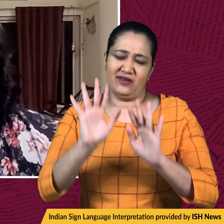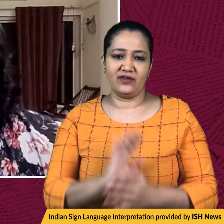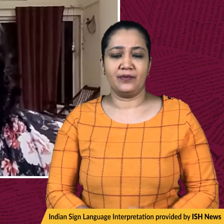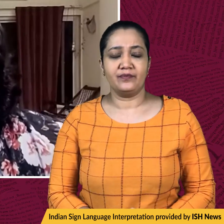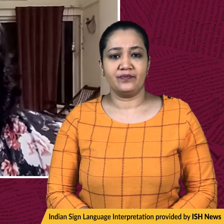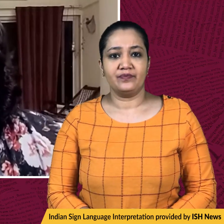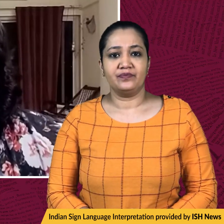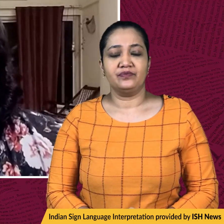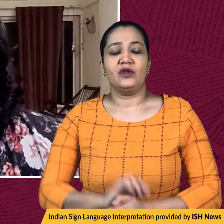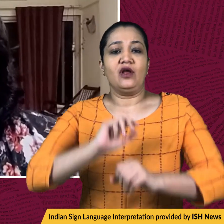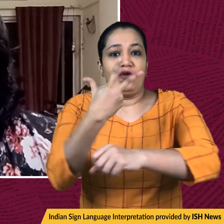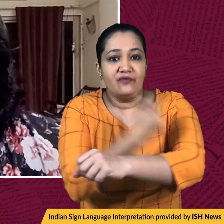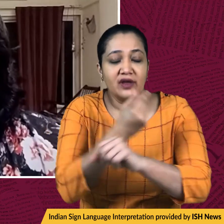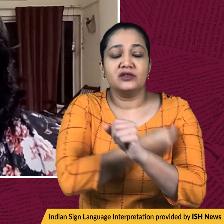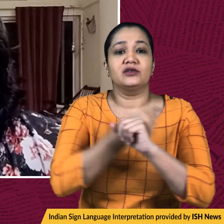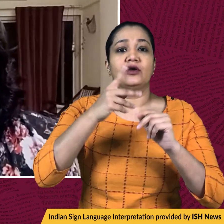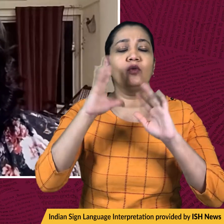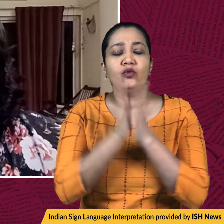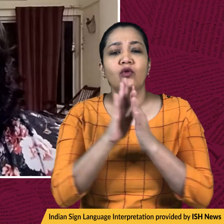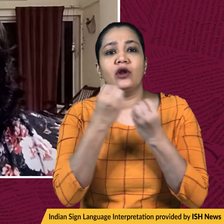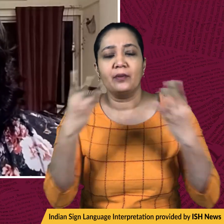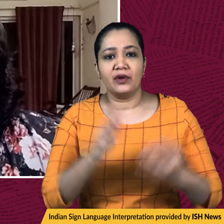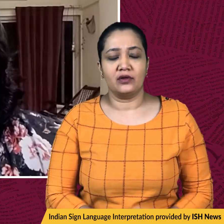COVID-19 vaccination coverage has also crossed